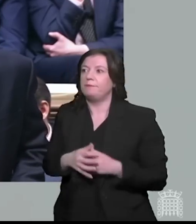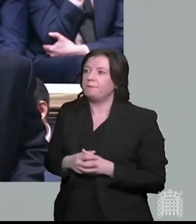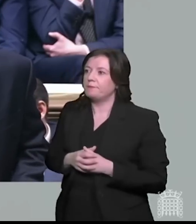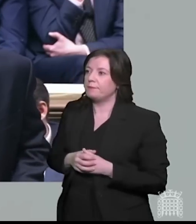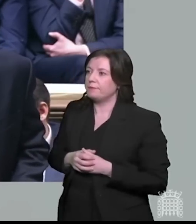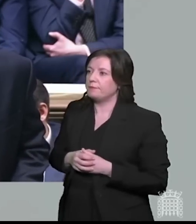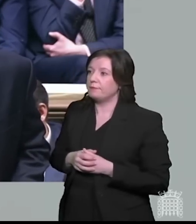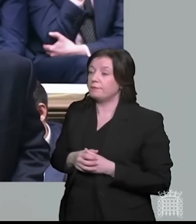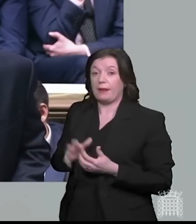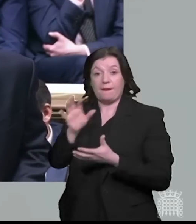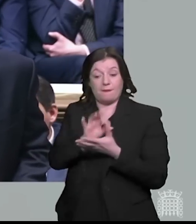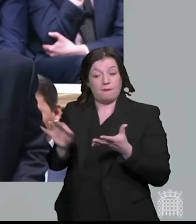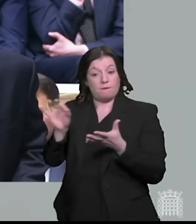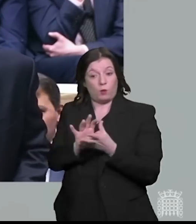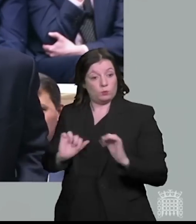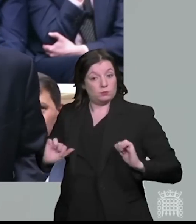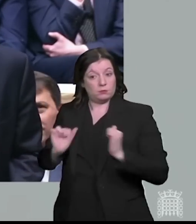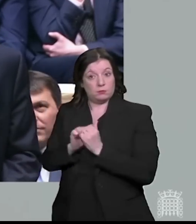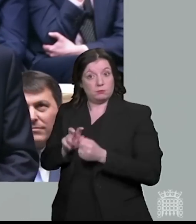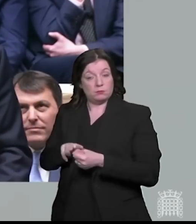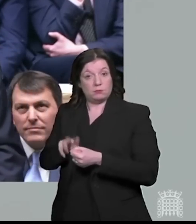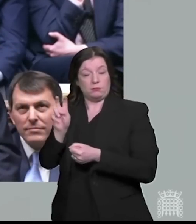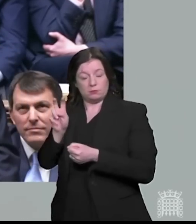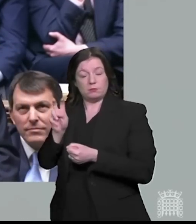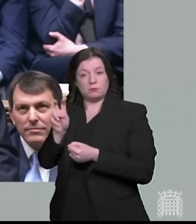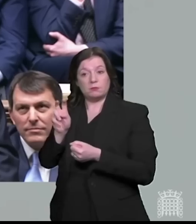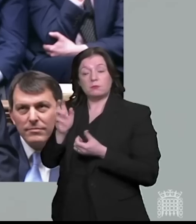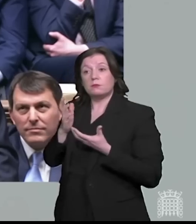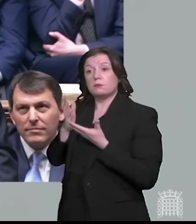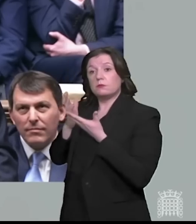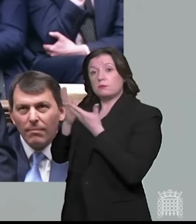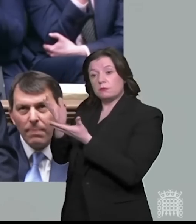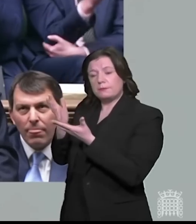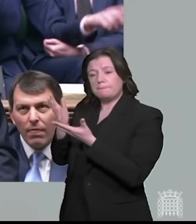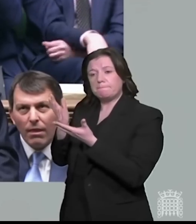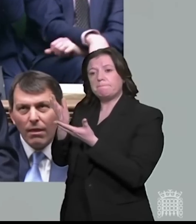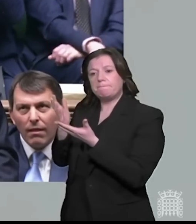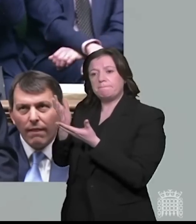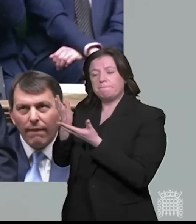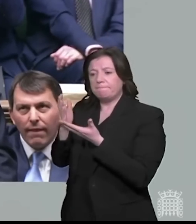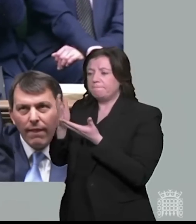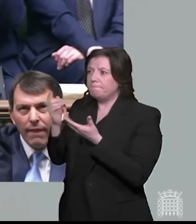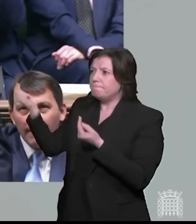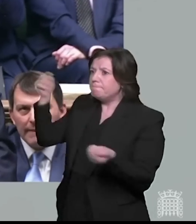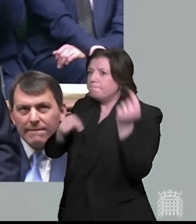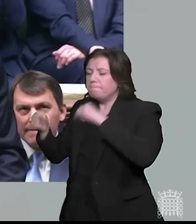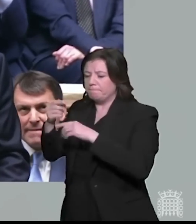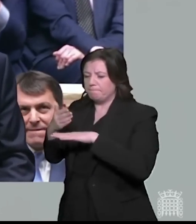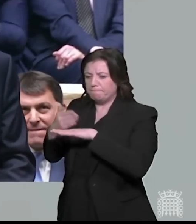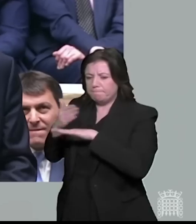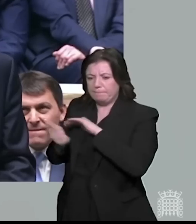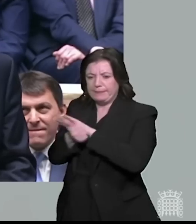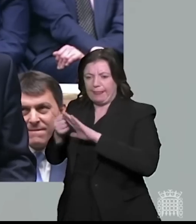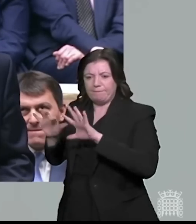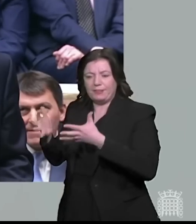In that historic vote, our country decided to move from a model based on unlimited low-skill migration to one